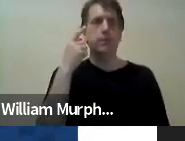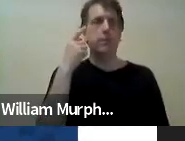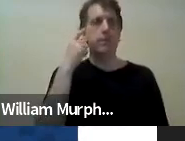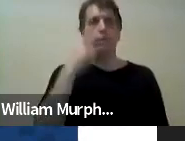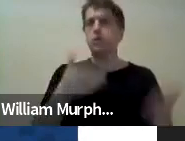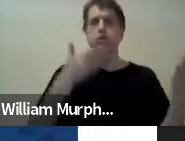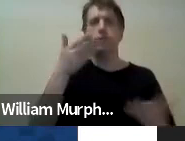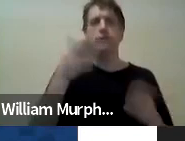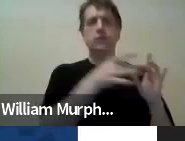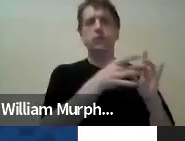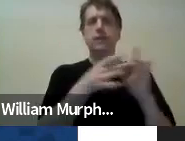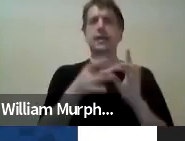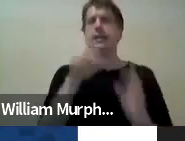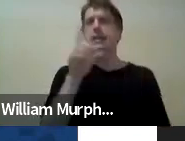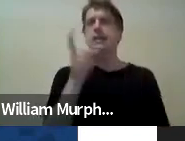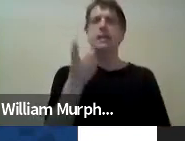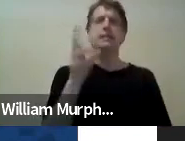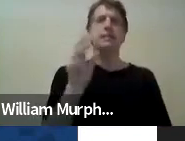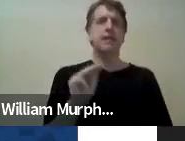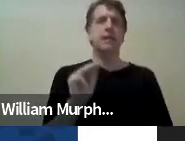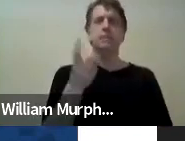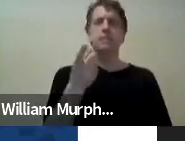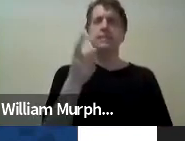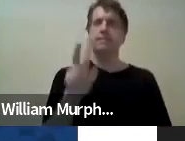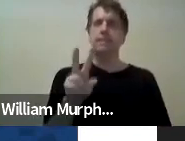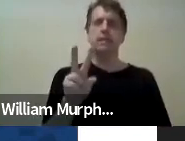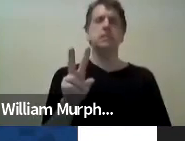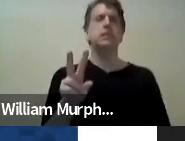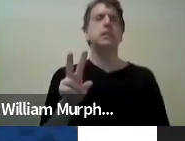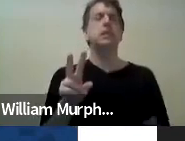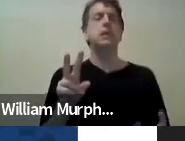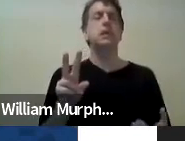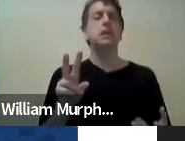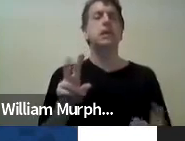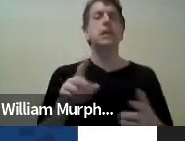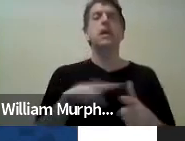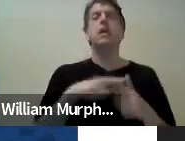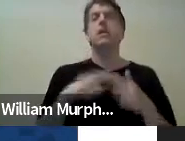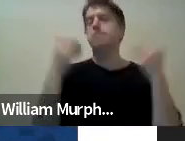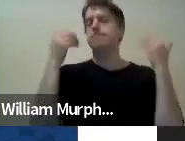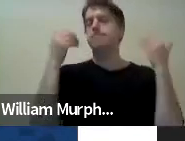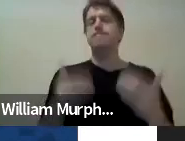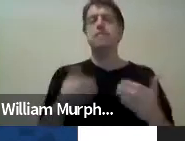I think we're just about to go into a Q&A